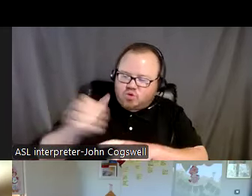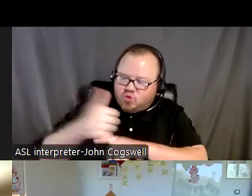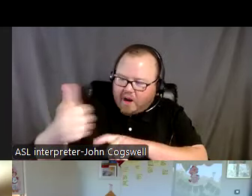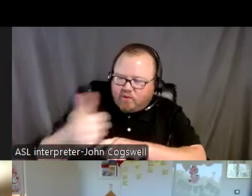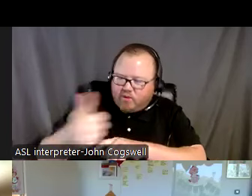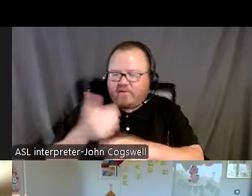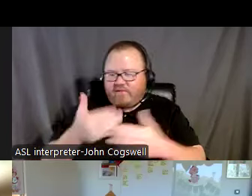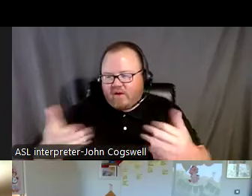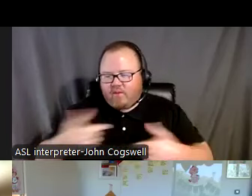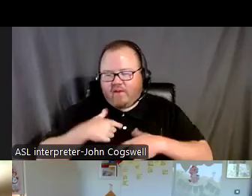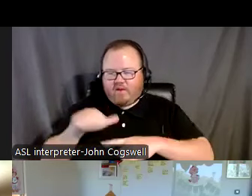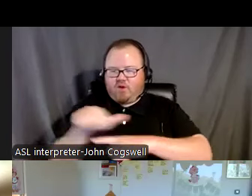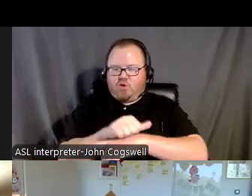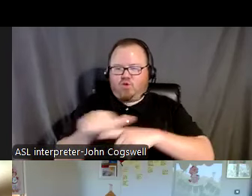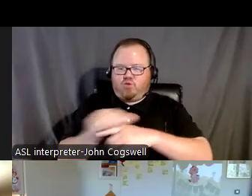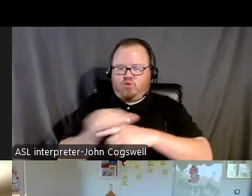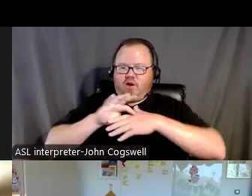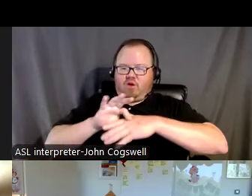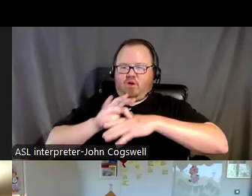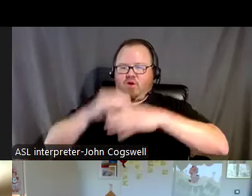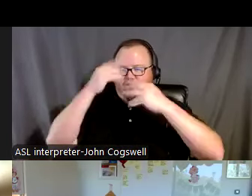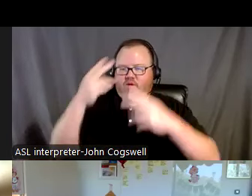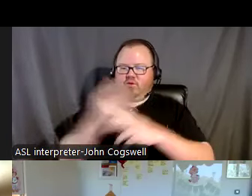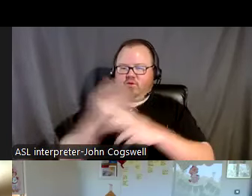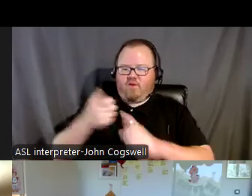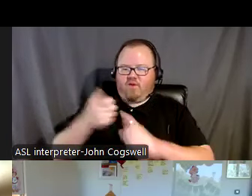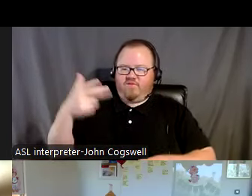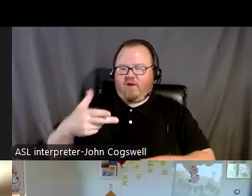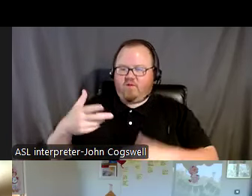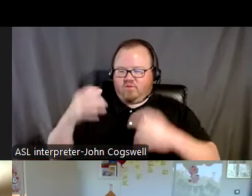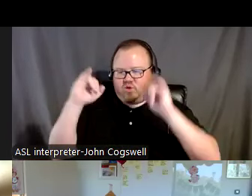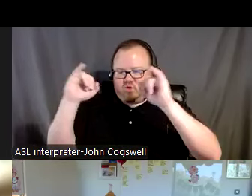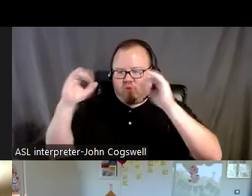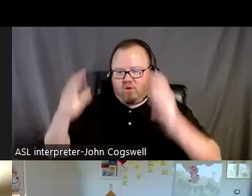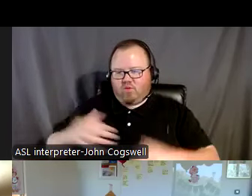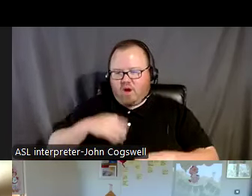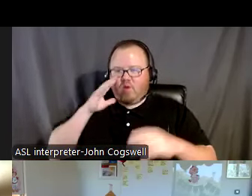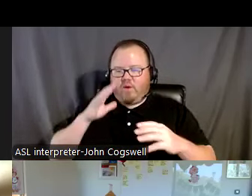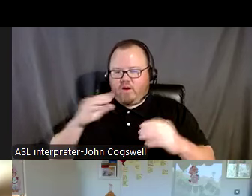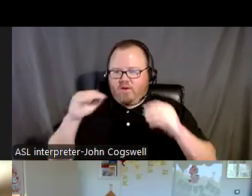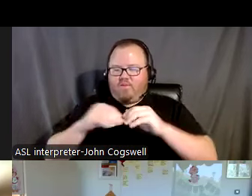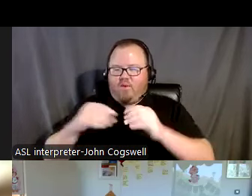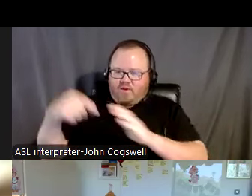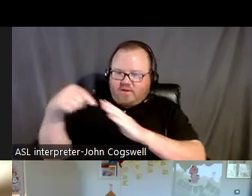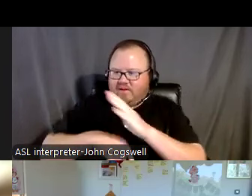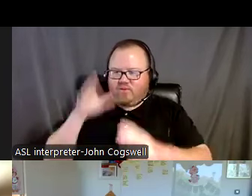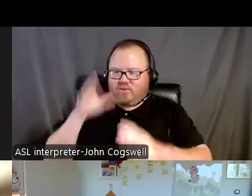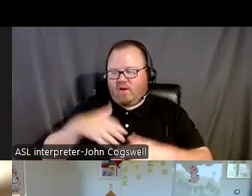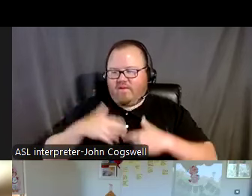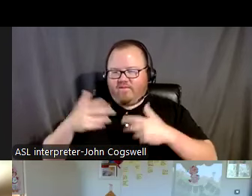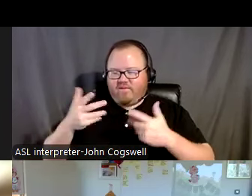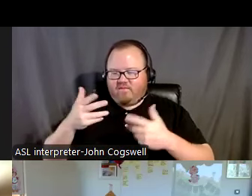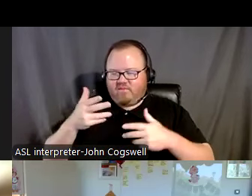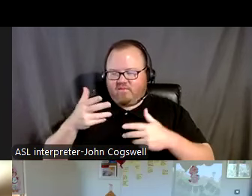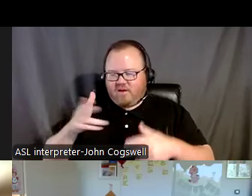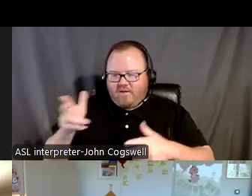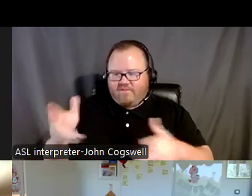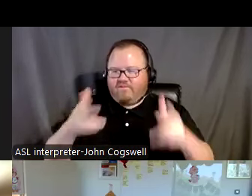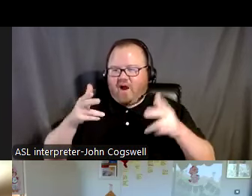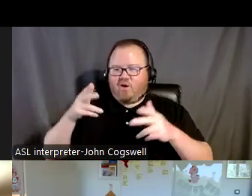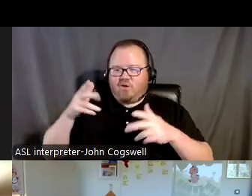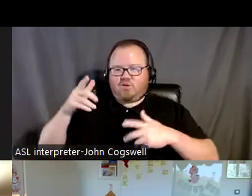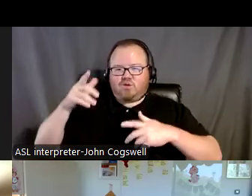training content for use by firearm instructors. So that's something I'm diving back into, is getting firearm instructors as part of